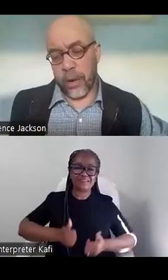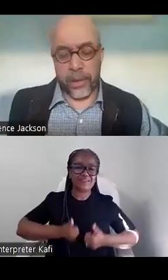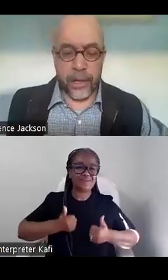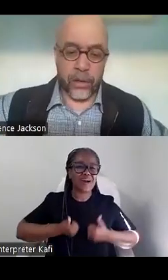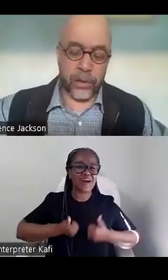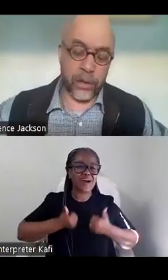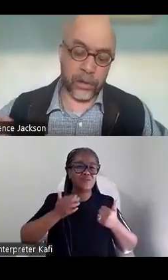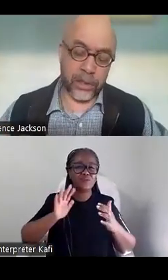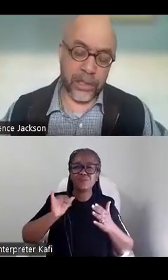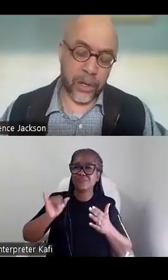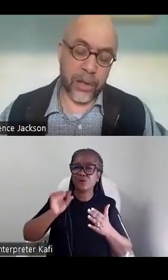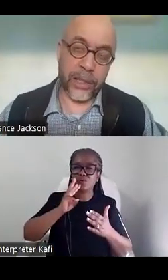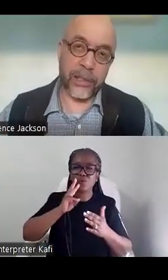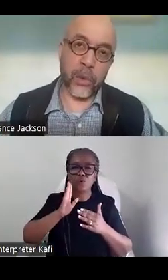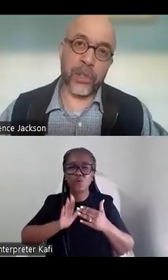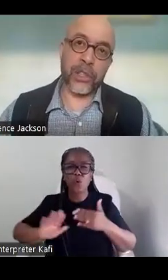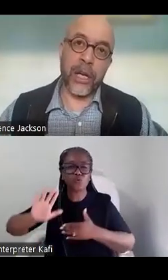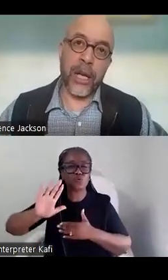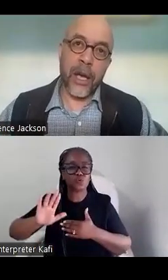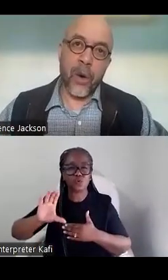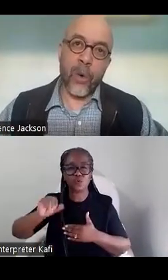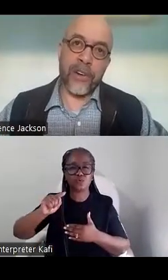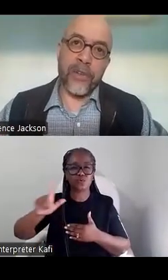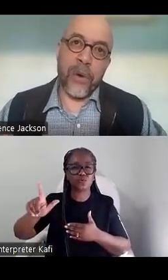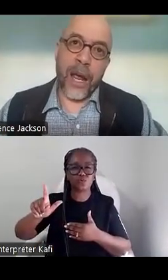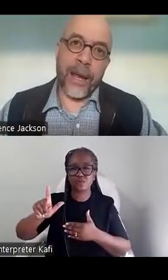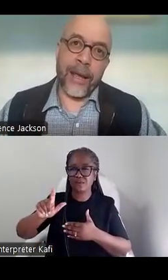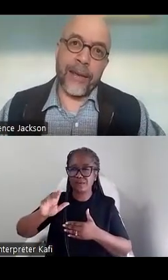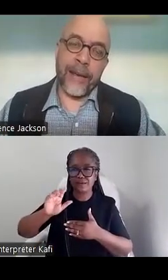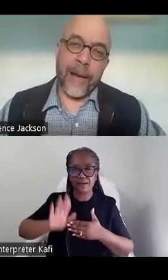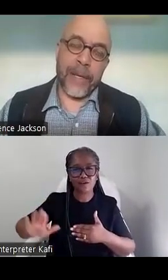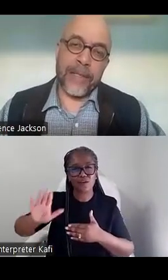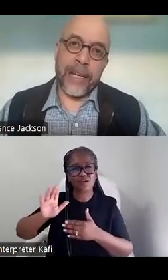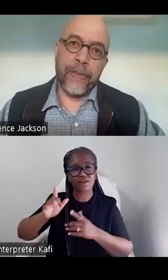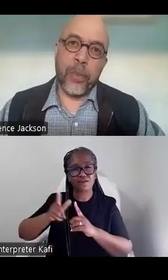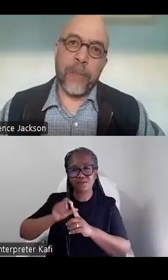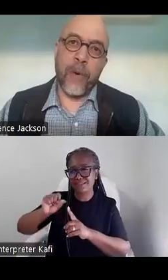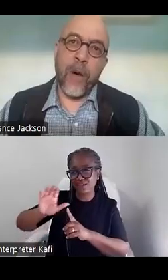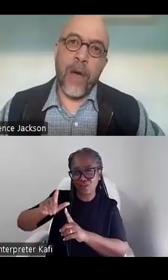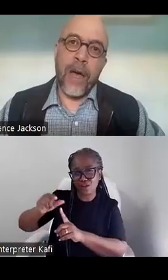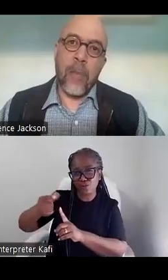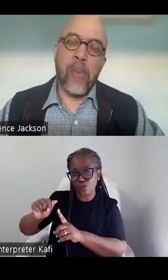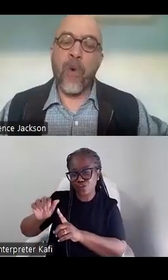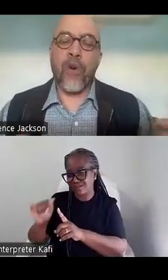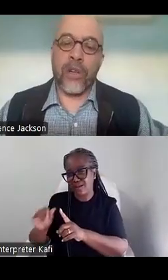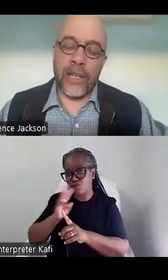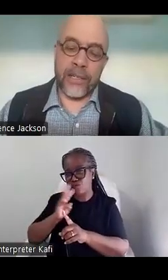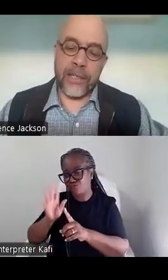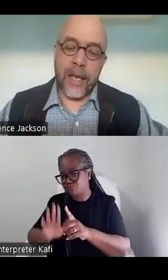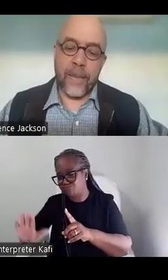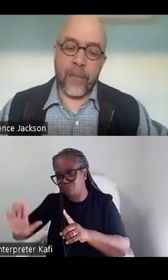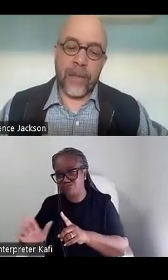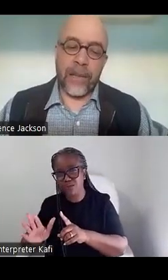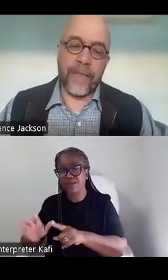like archipelago along South Carolina and Georgia, where you had enslaved people more or